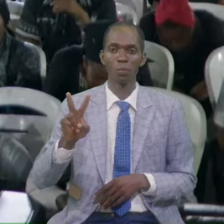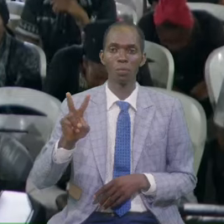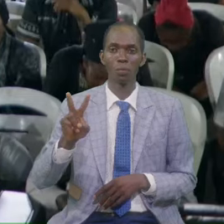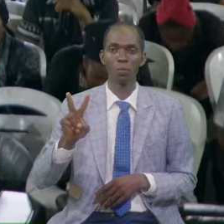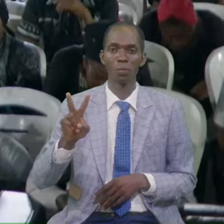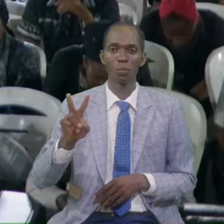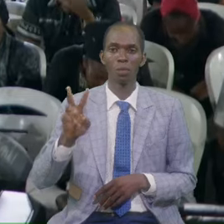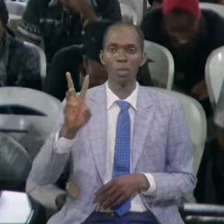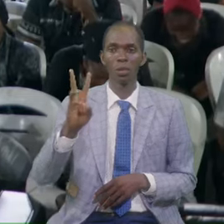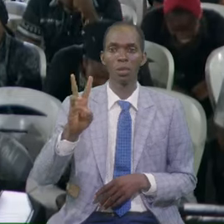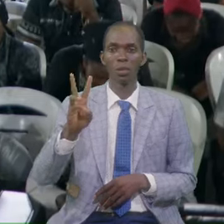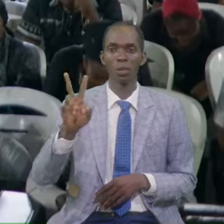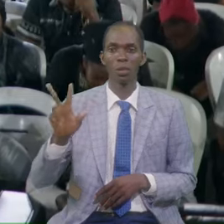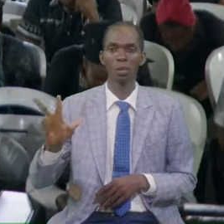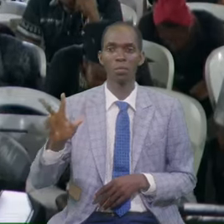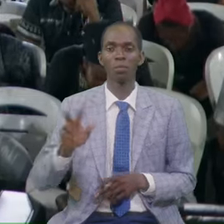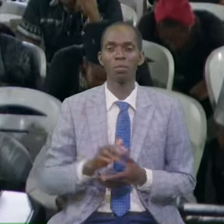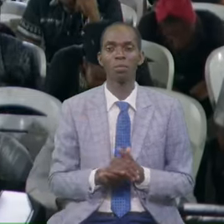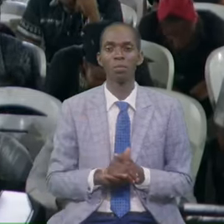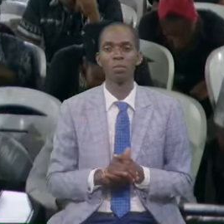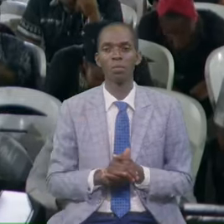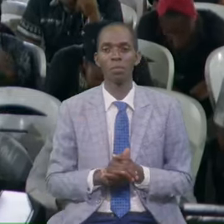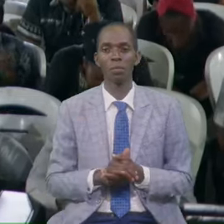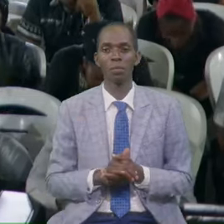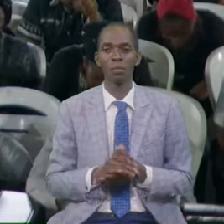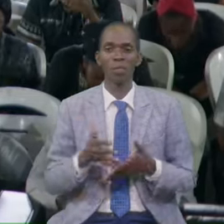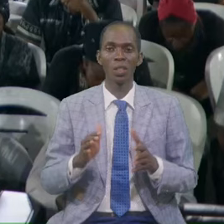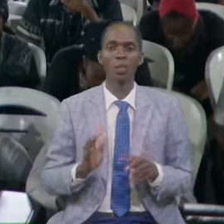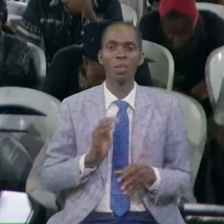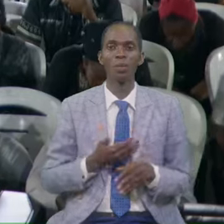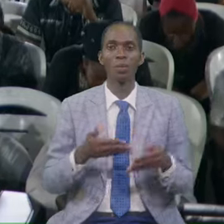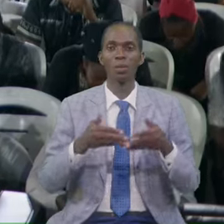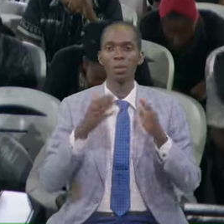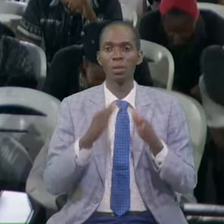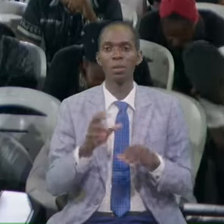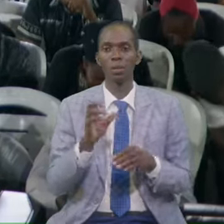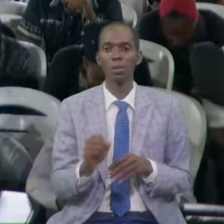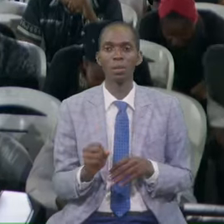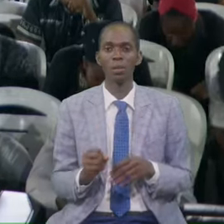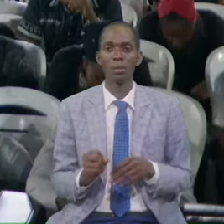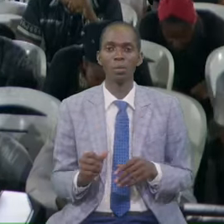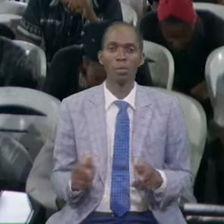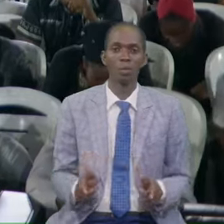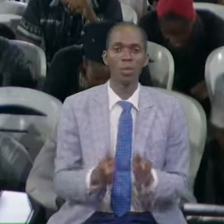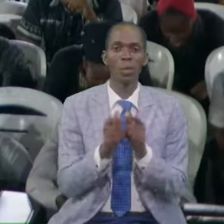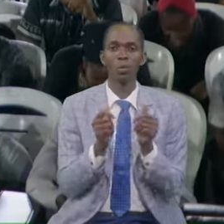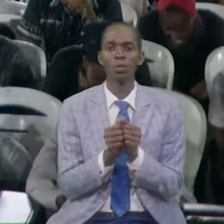+234 915 444 9263. Counselors, please, let's get to all the nook and cranny